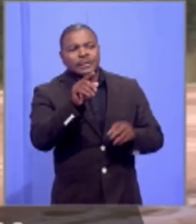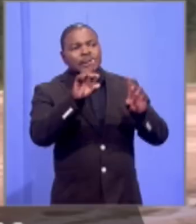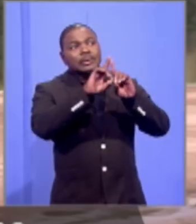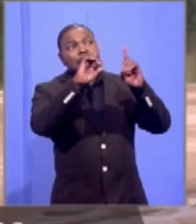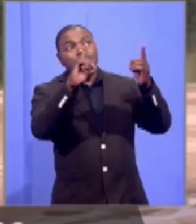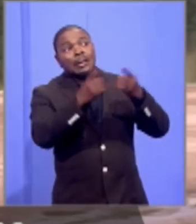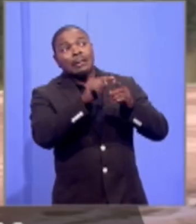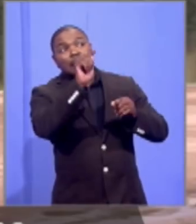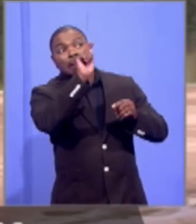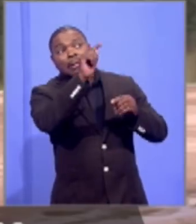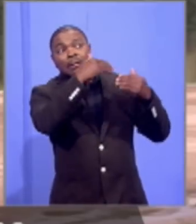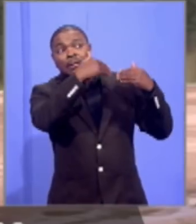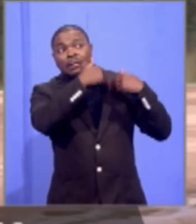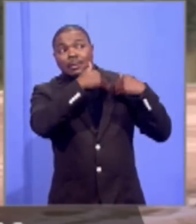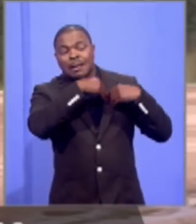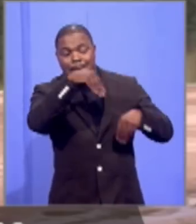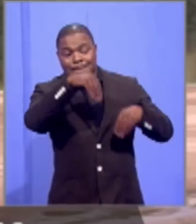tse le gore di relevant le tsona